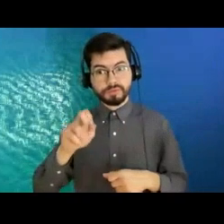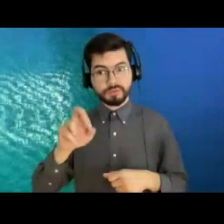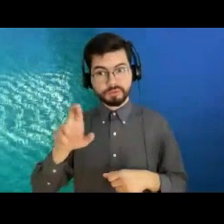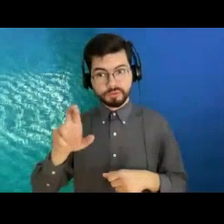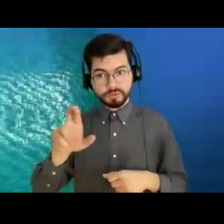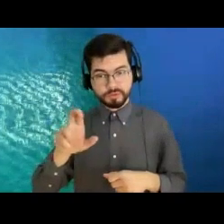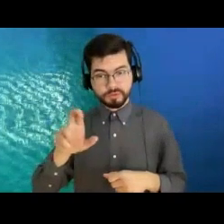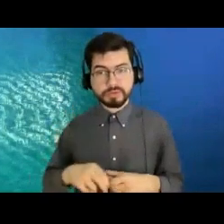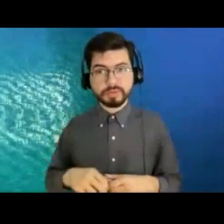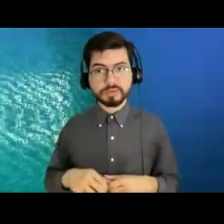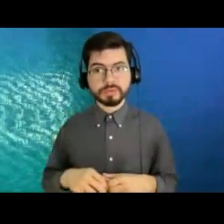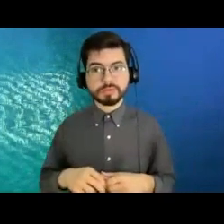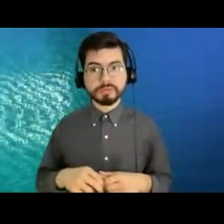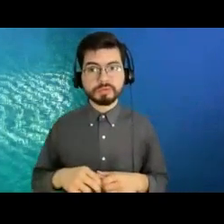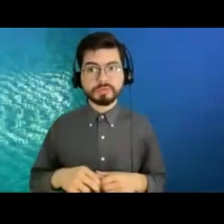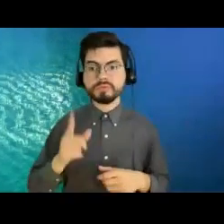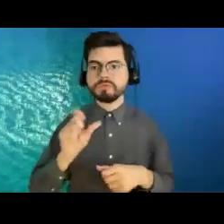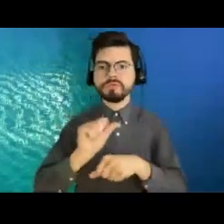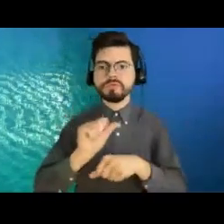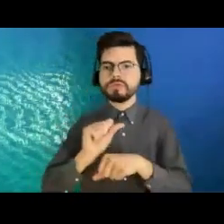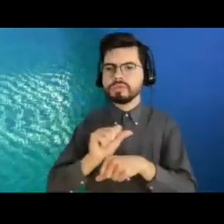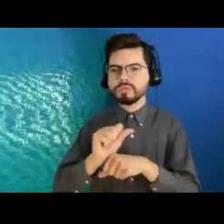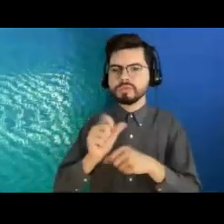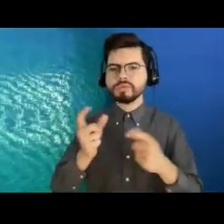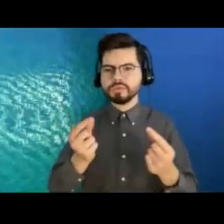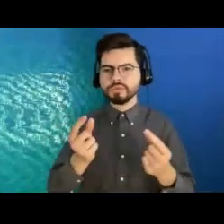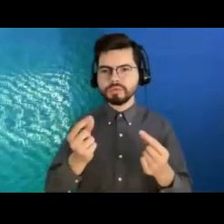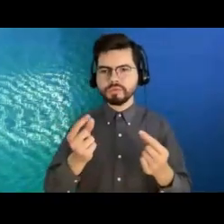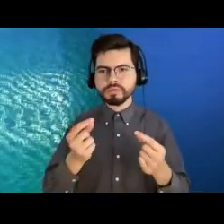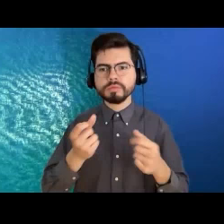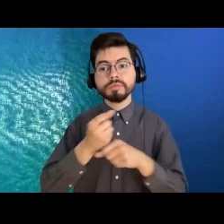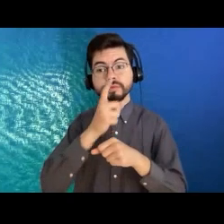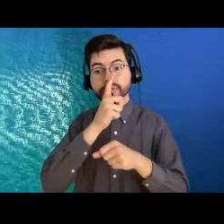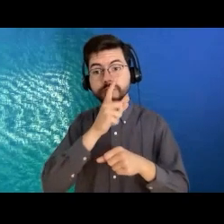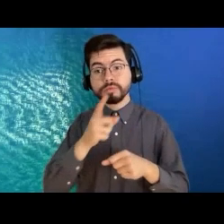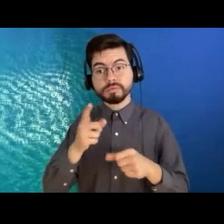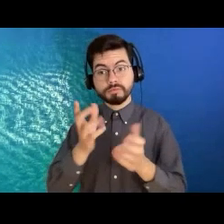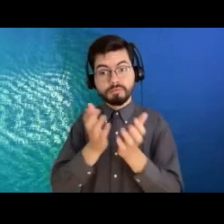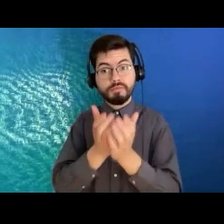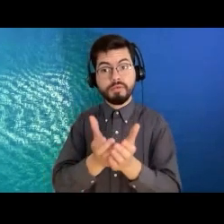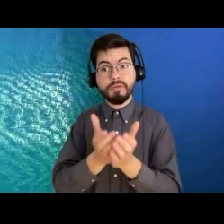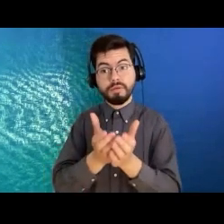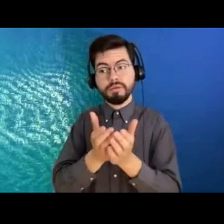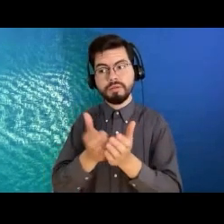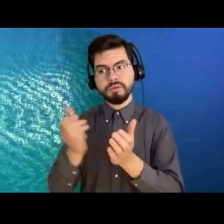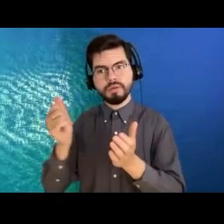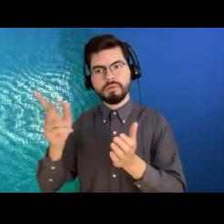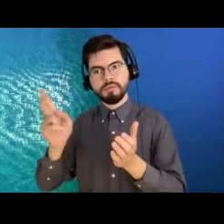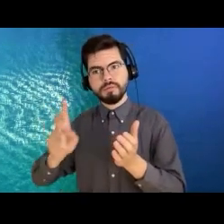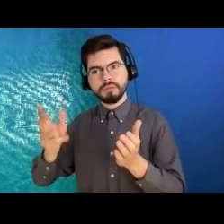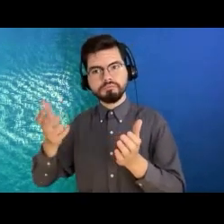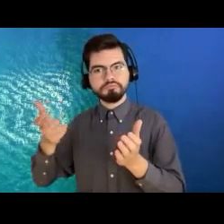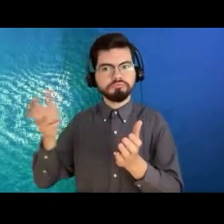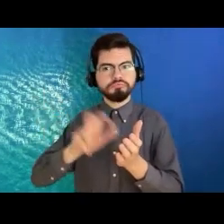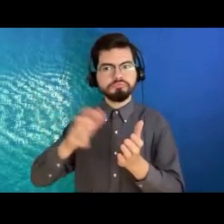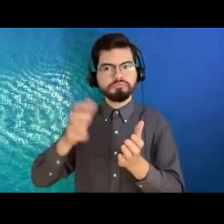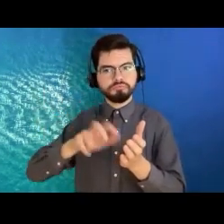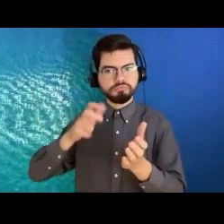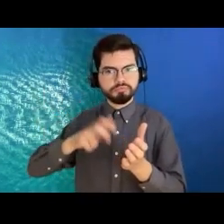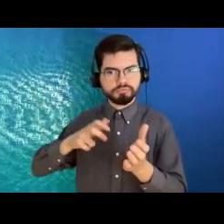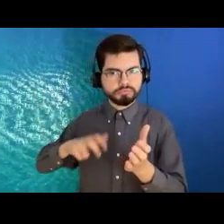one of the jobs we had was just to make sure everybody got on the boat to go back at the end of the day from the barrier island, because otherwise they were out